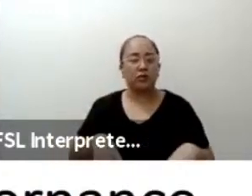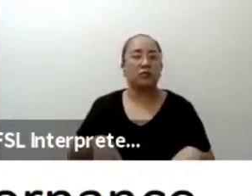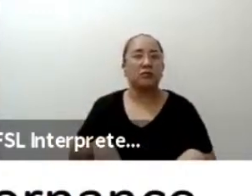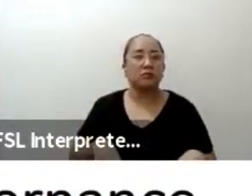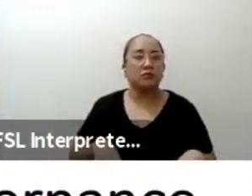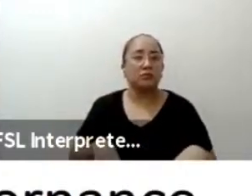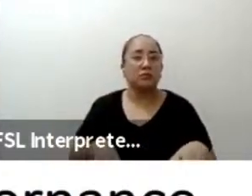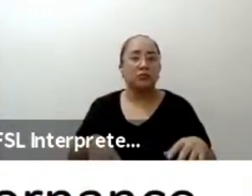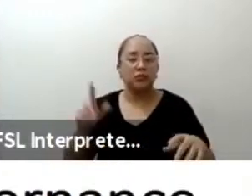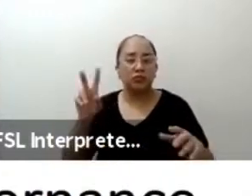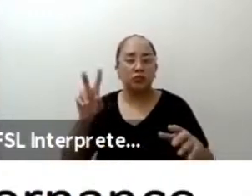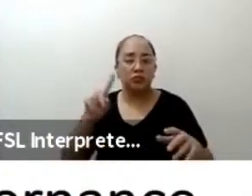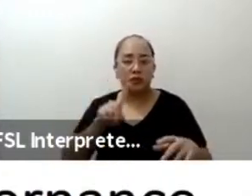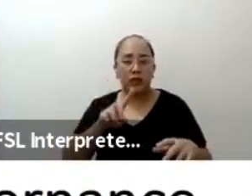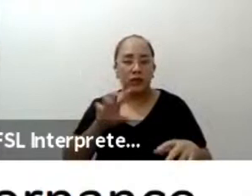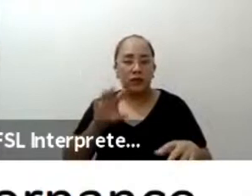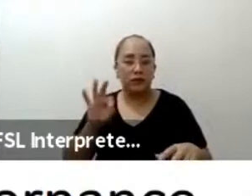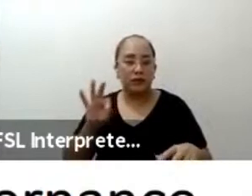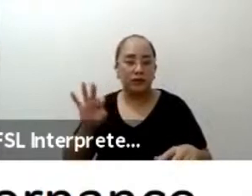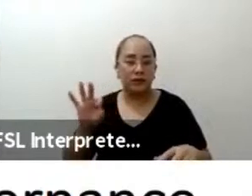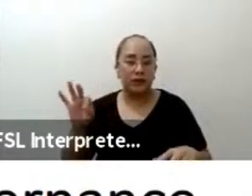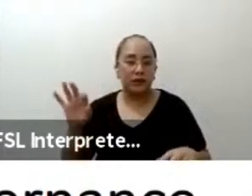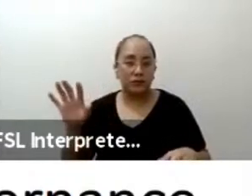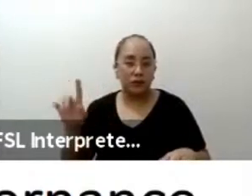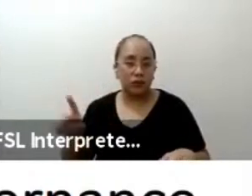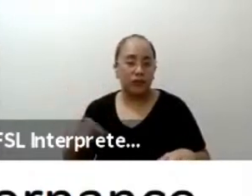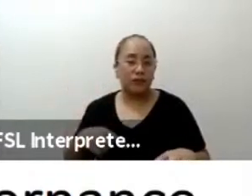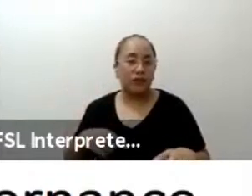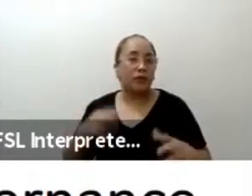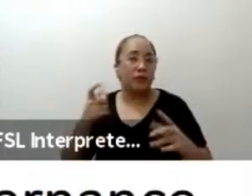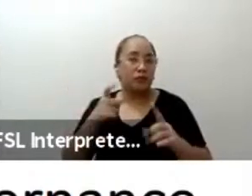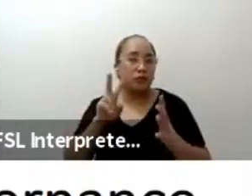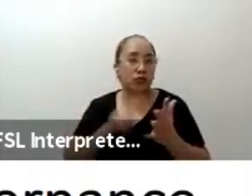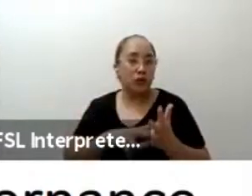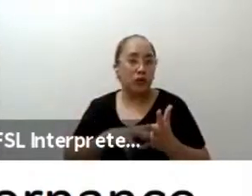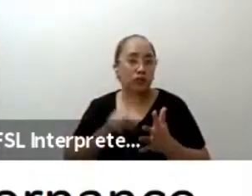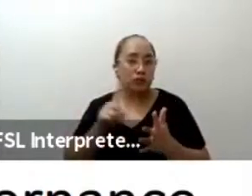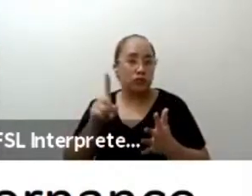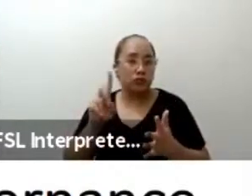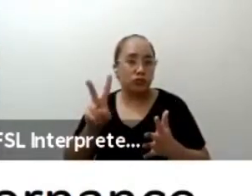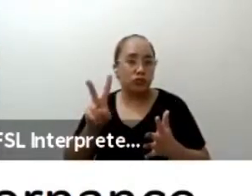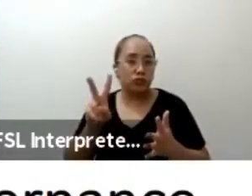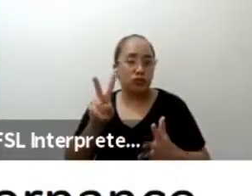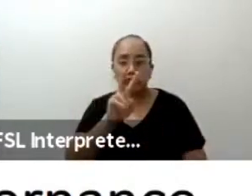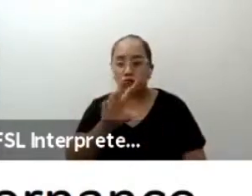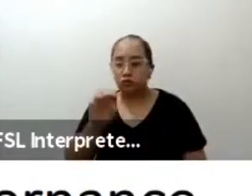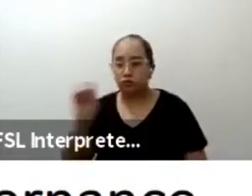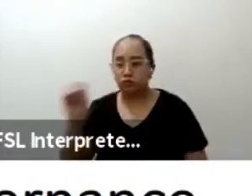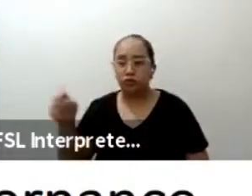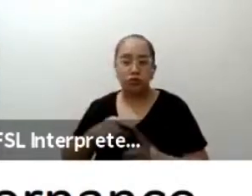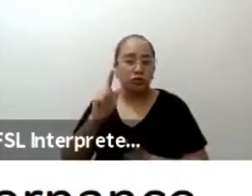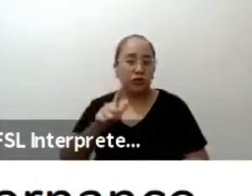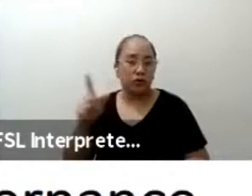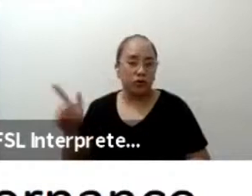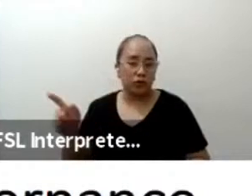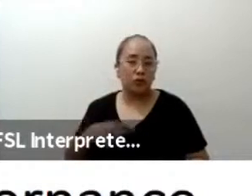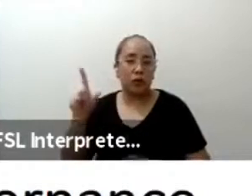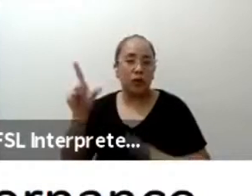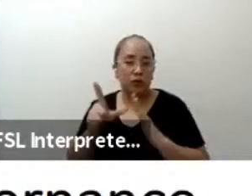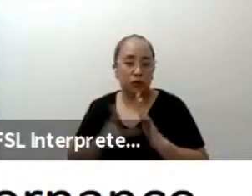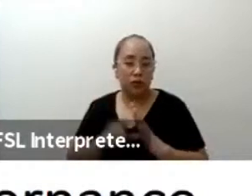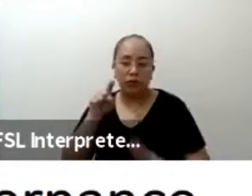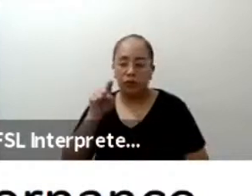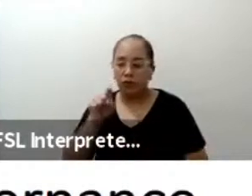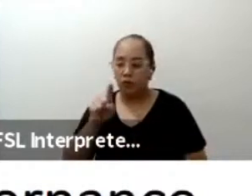1991, 33 laws from 2000 to 2021. We have an average of one law every 1.5